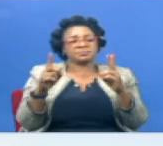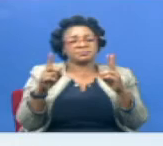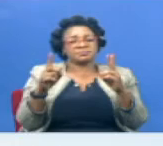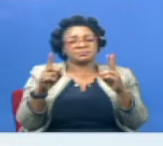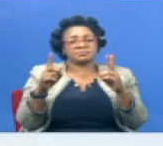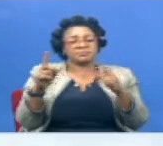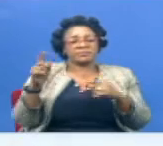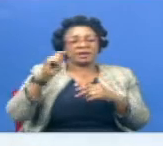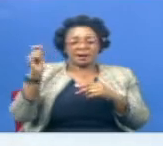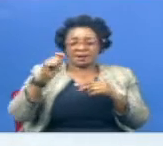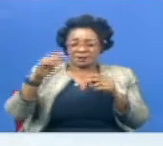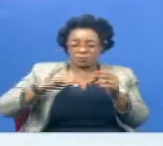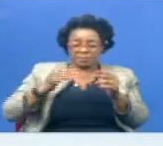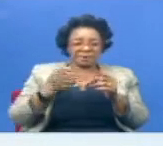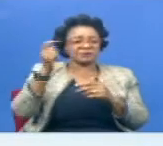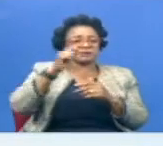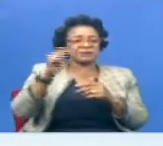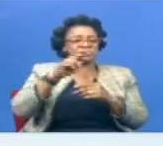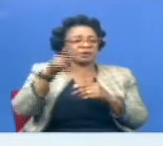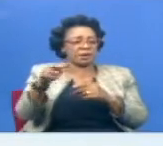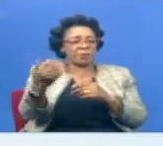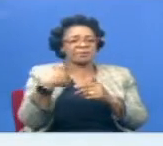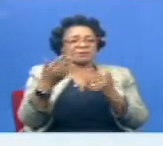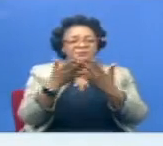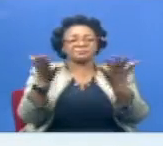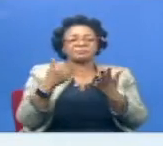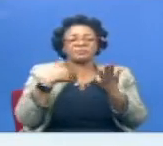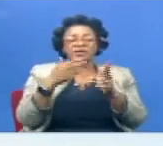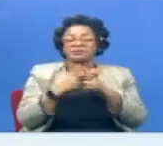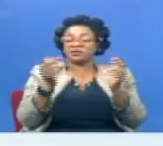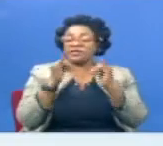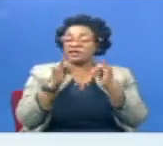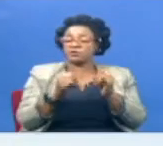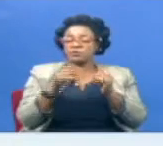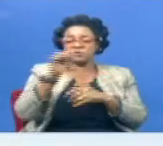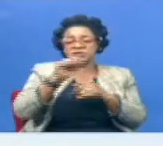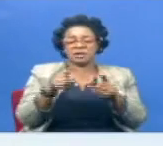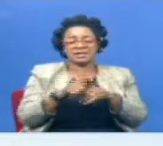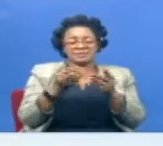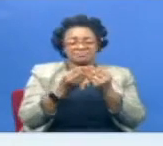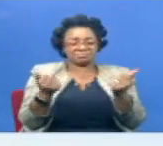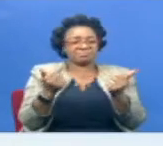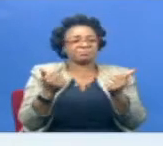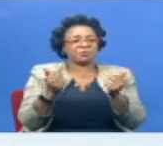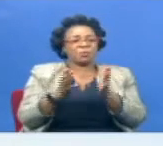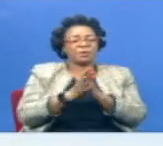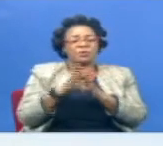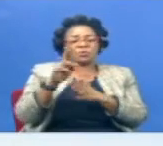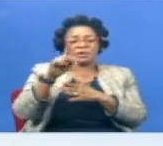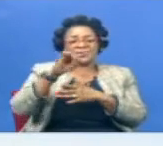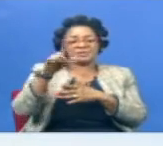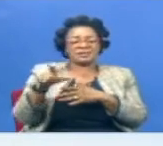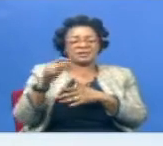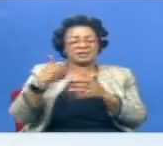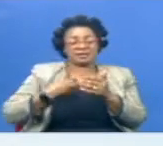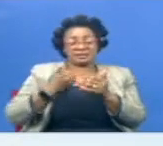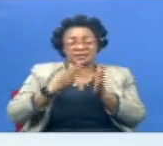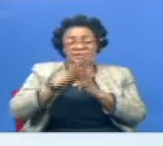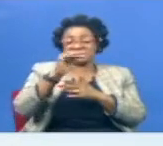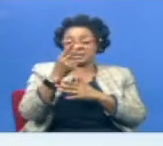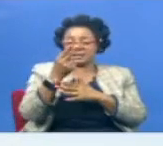Kenya Women Premier League side Trans Nzoia Falcons will be out to keep their perfect start of the new season as they prepare to battle up with Ulinzi Starlets in their second league match at the